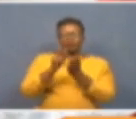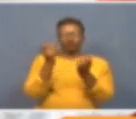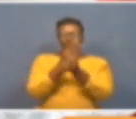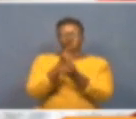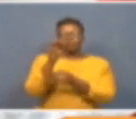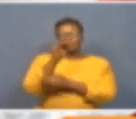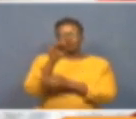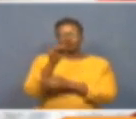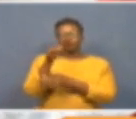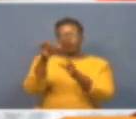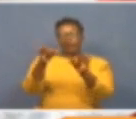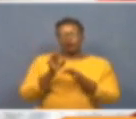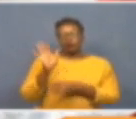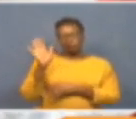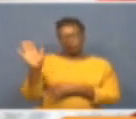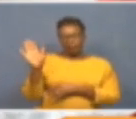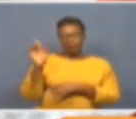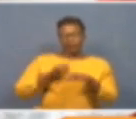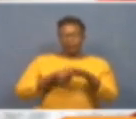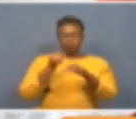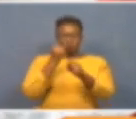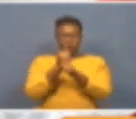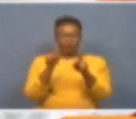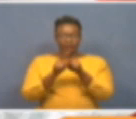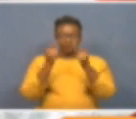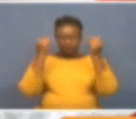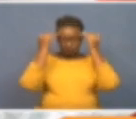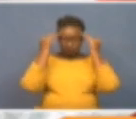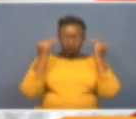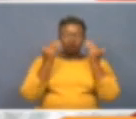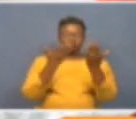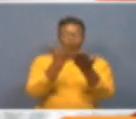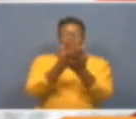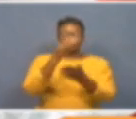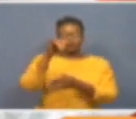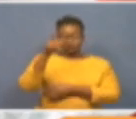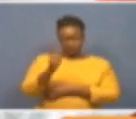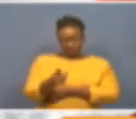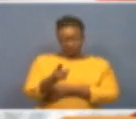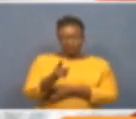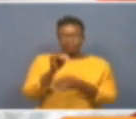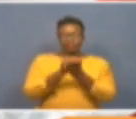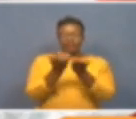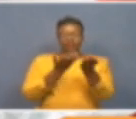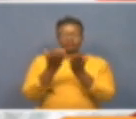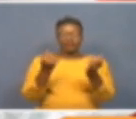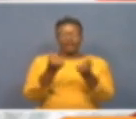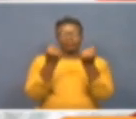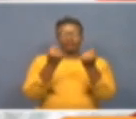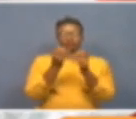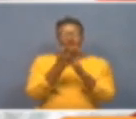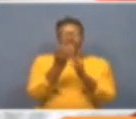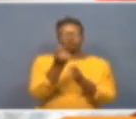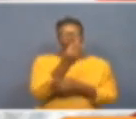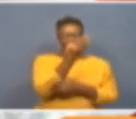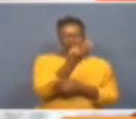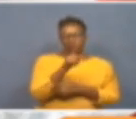her account when she served as the court of appeal judge. The transactions allegedly happened between March and